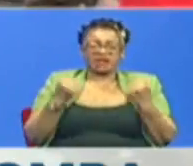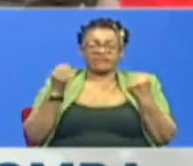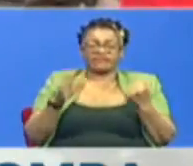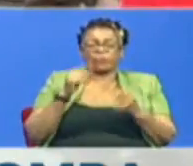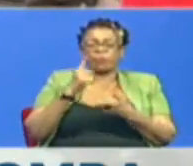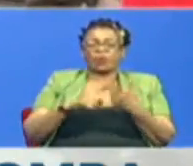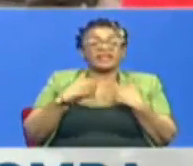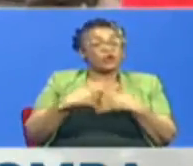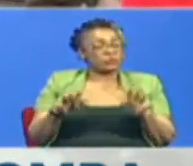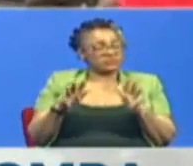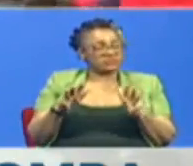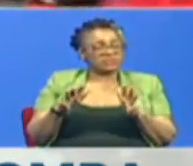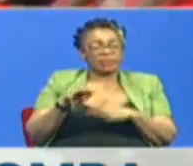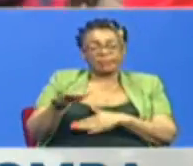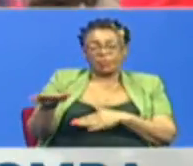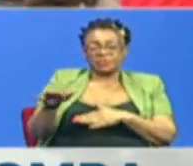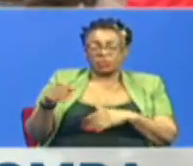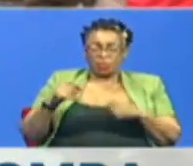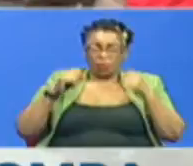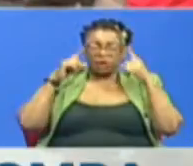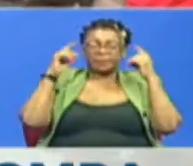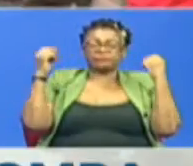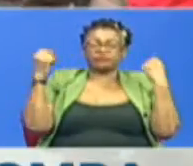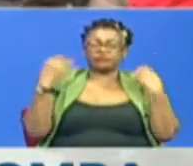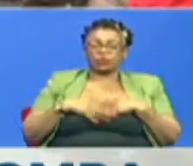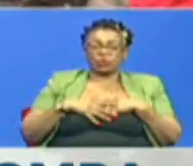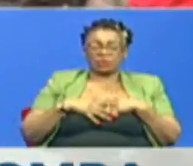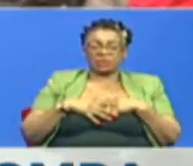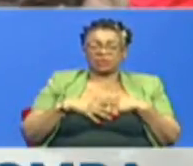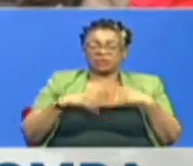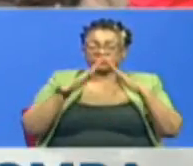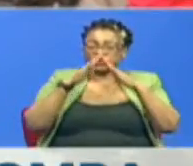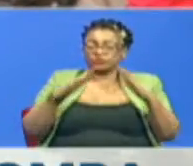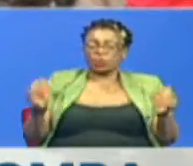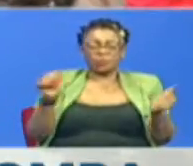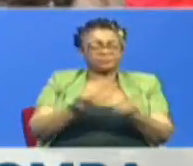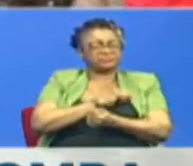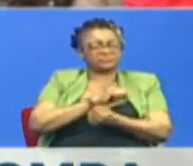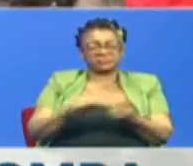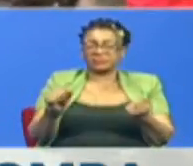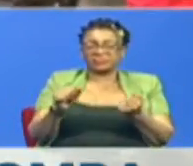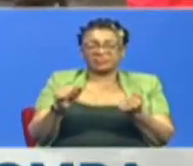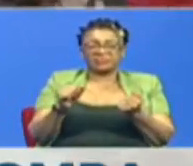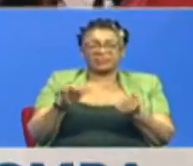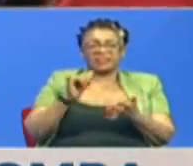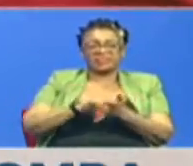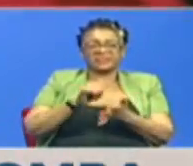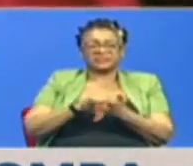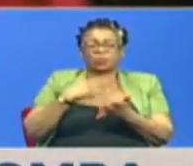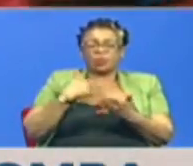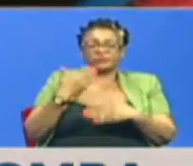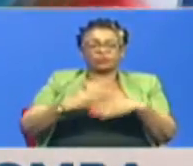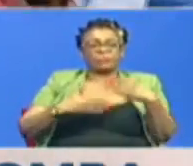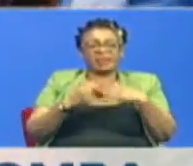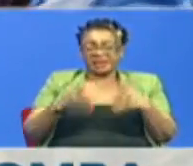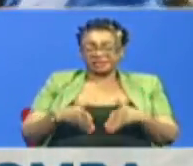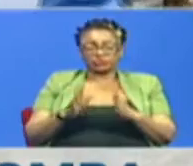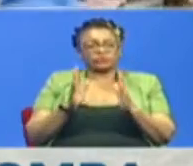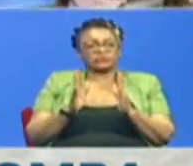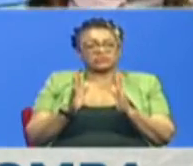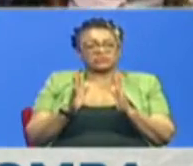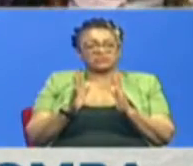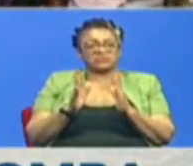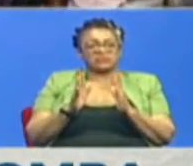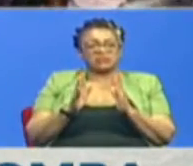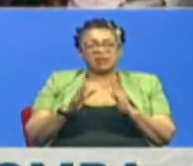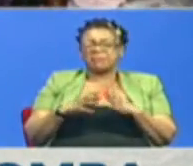this morning they woke up to the demolition of their stalls that is meant to pave way for a road. Majority of